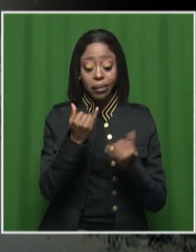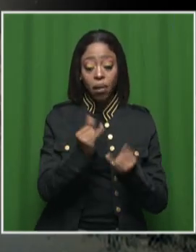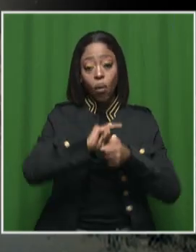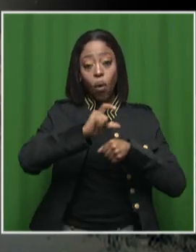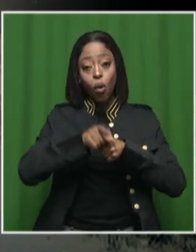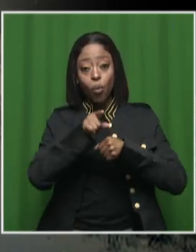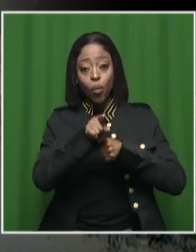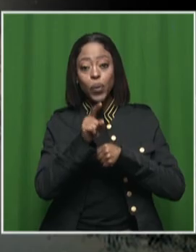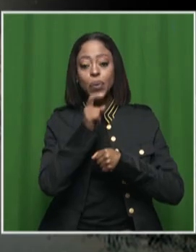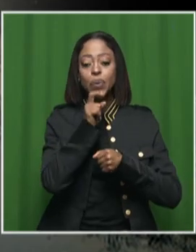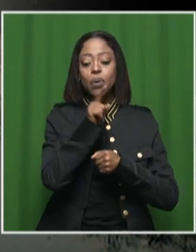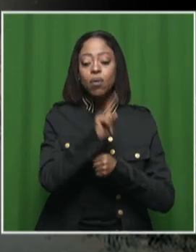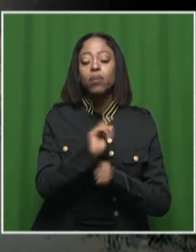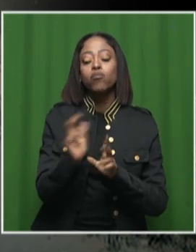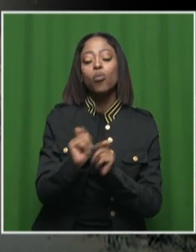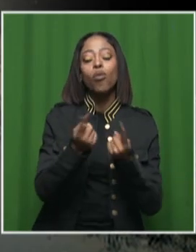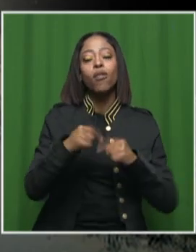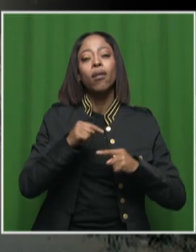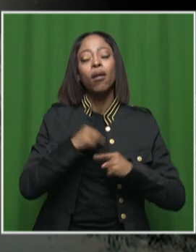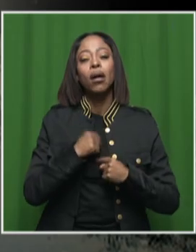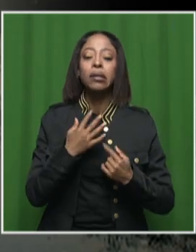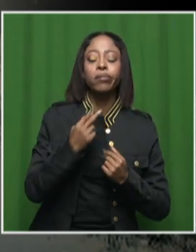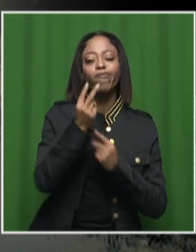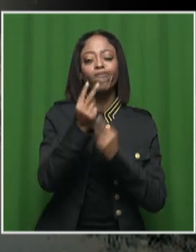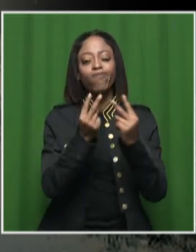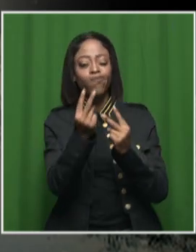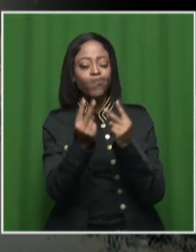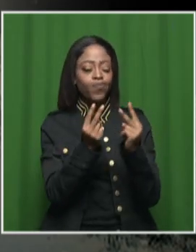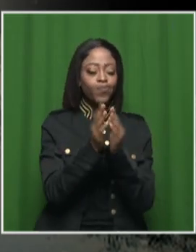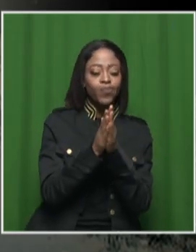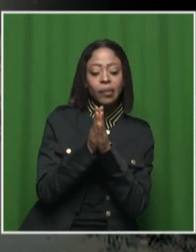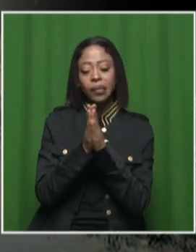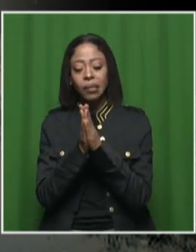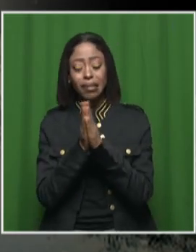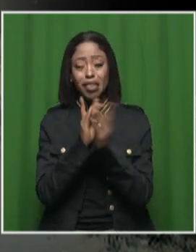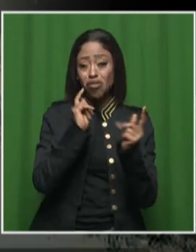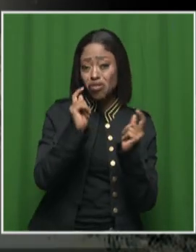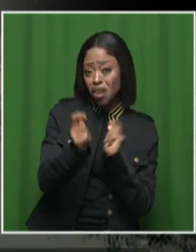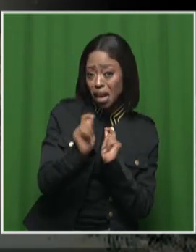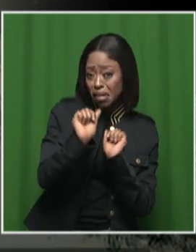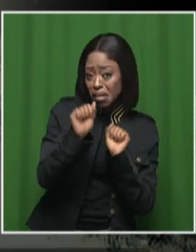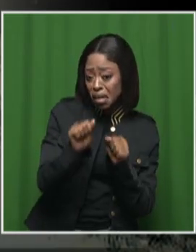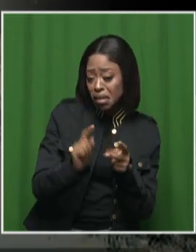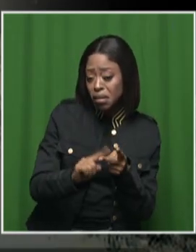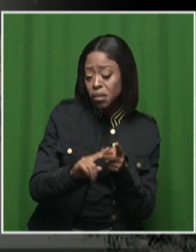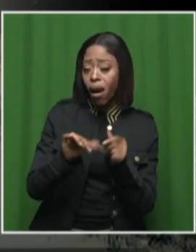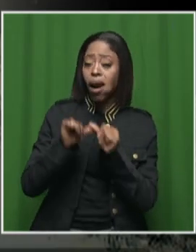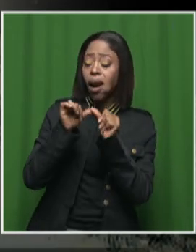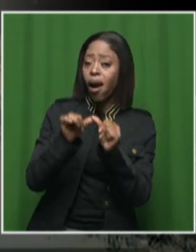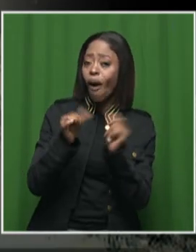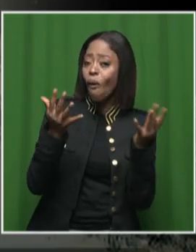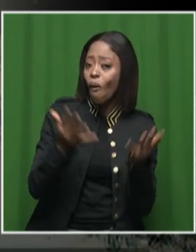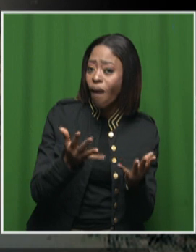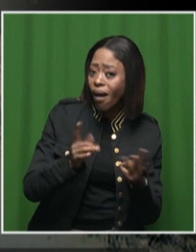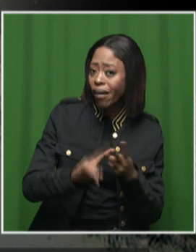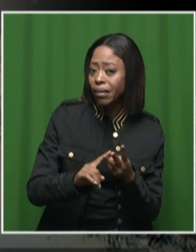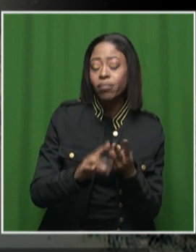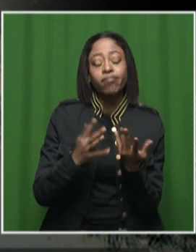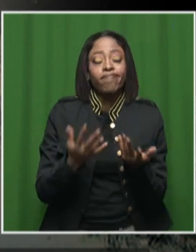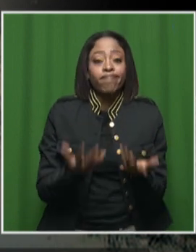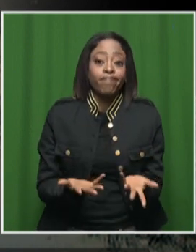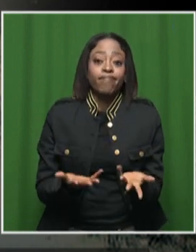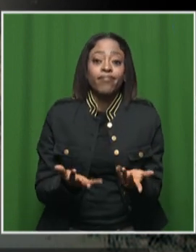will be an opportunity to see where there can be change and where there can be continuity. And quite